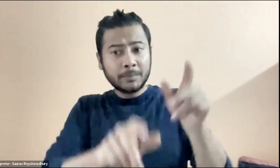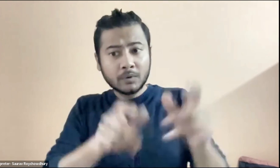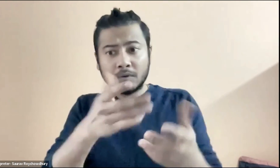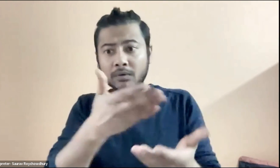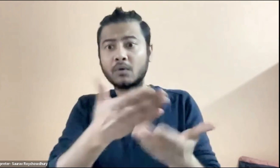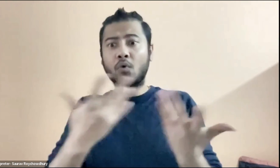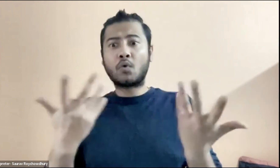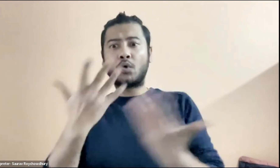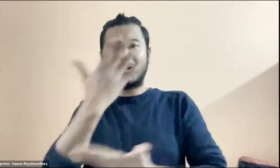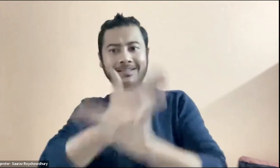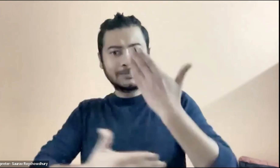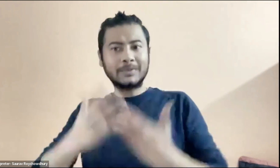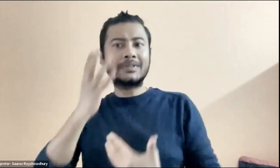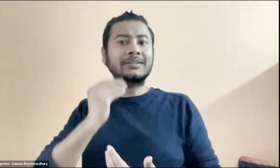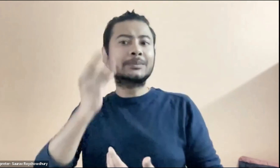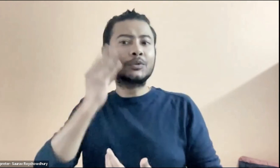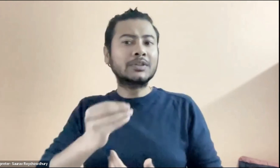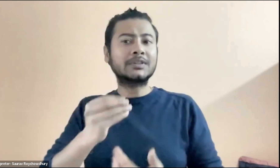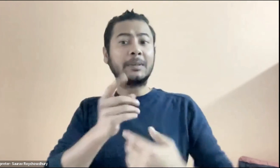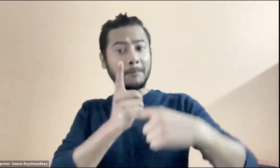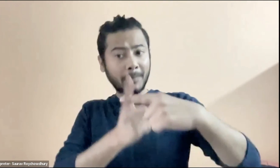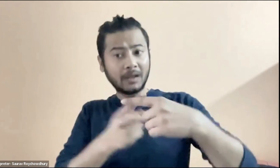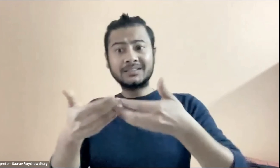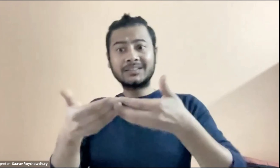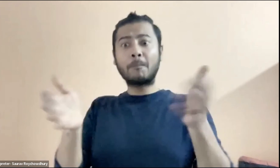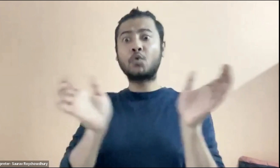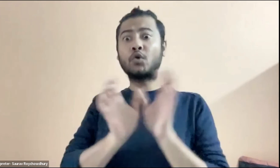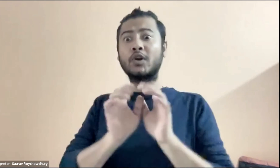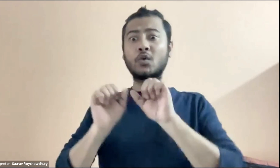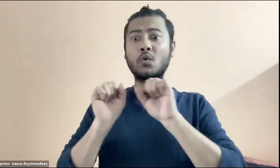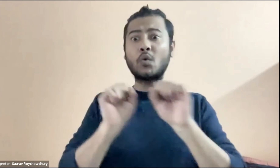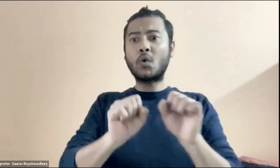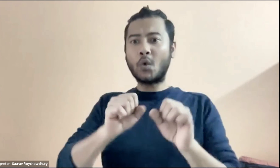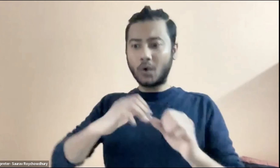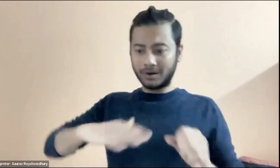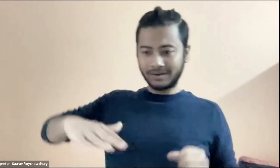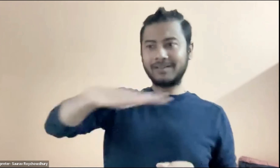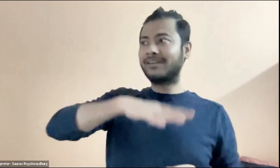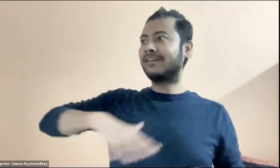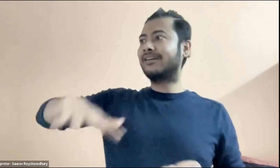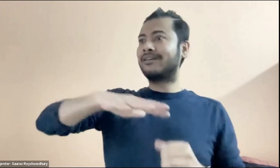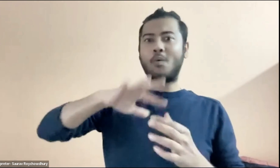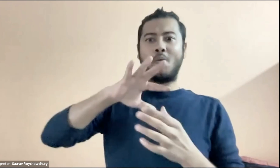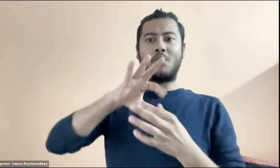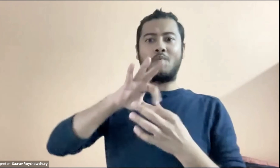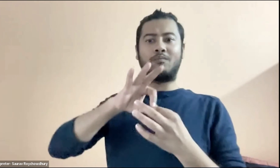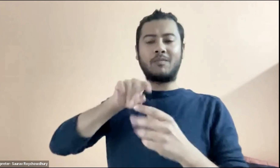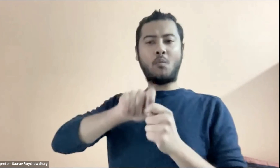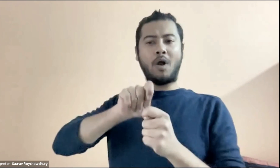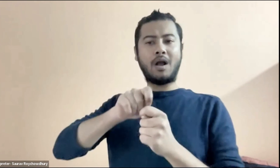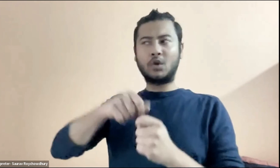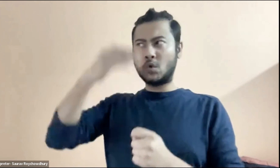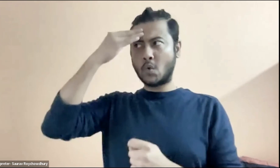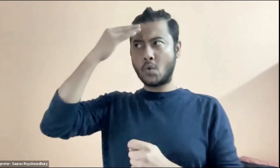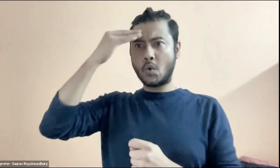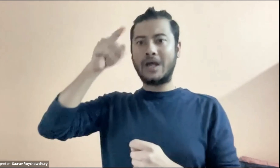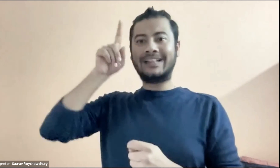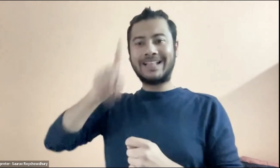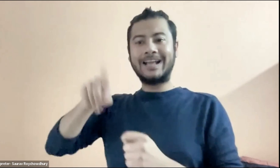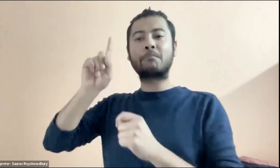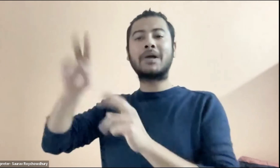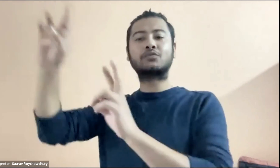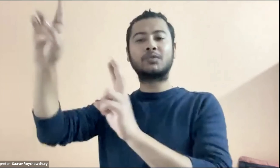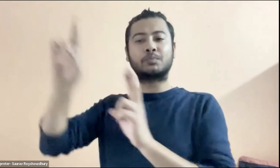and at the grassroots level, which needs to be respected and accepted. So if the